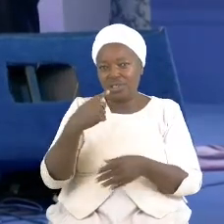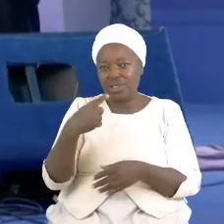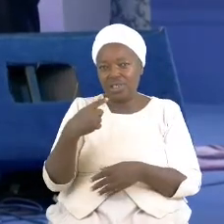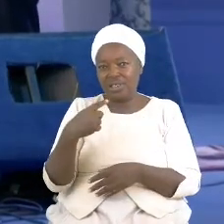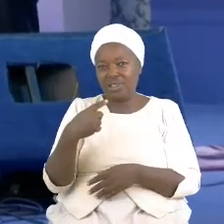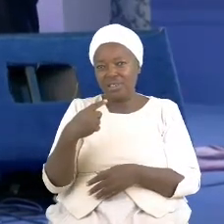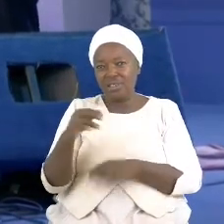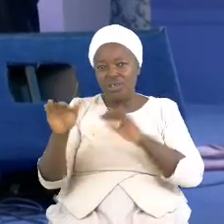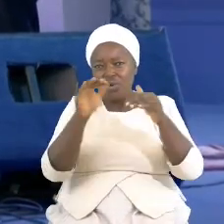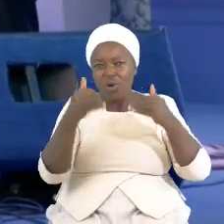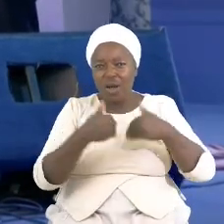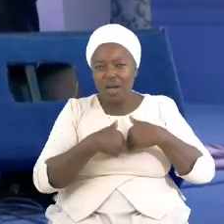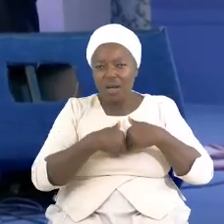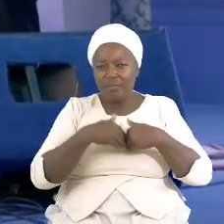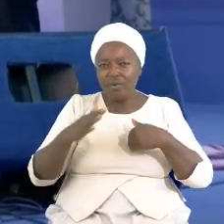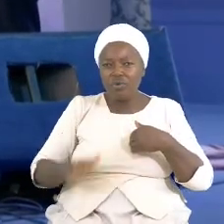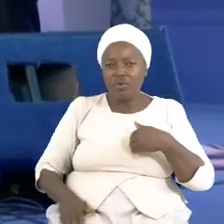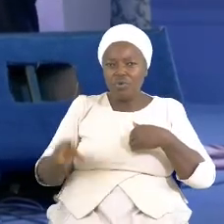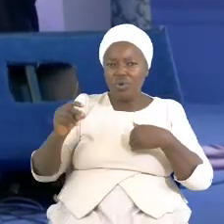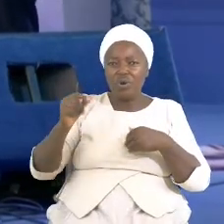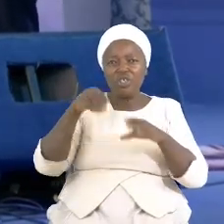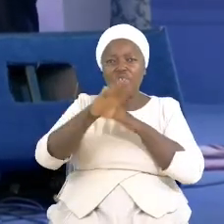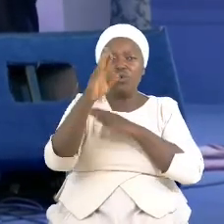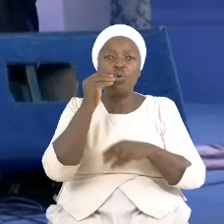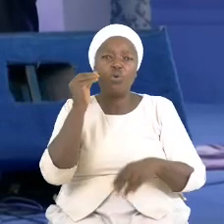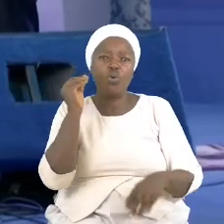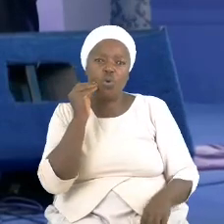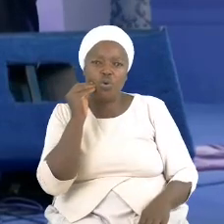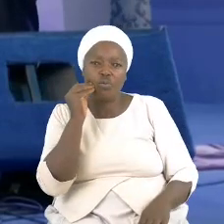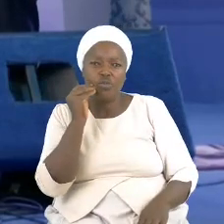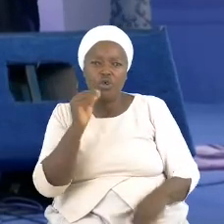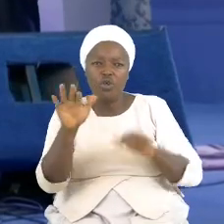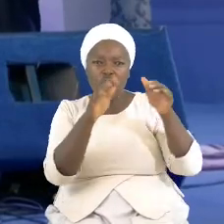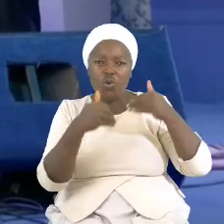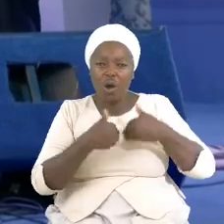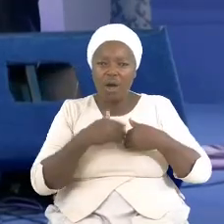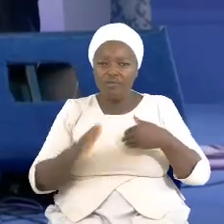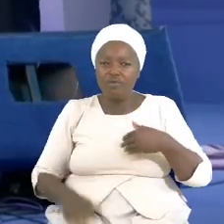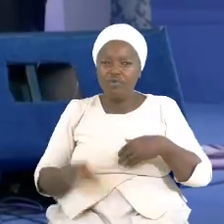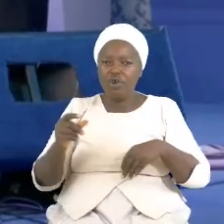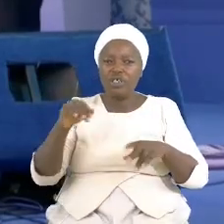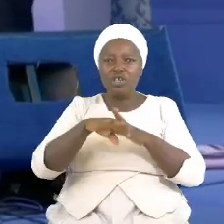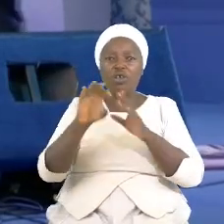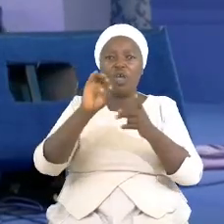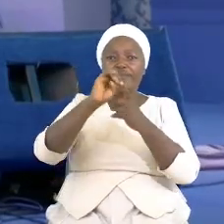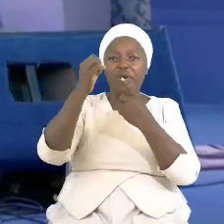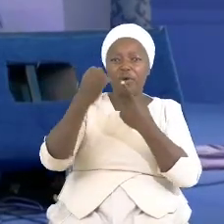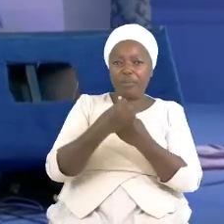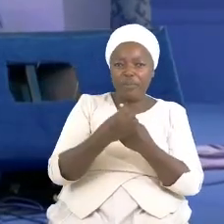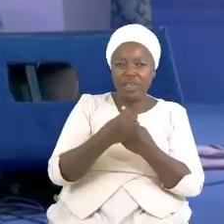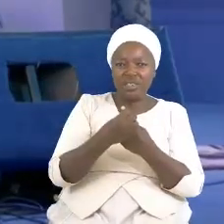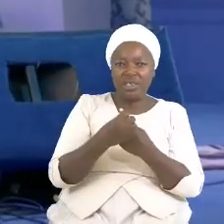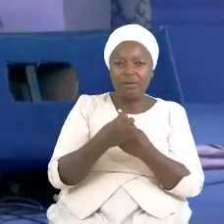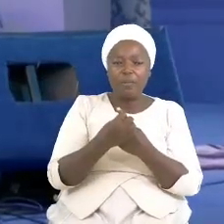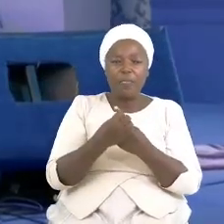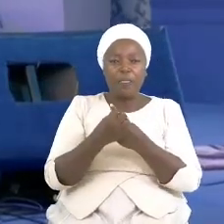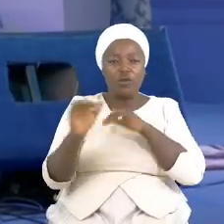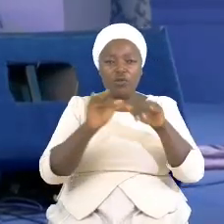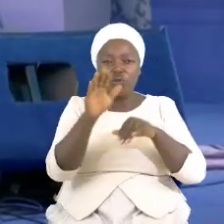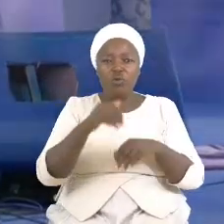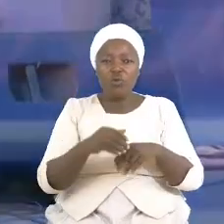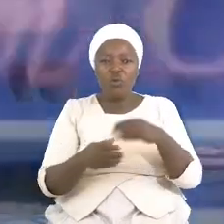have dogs in your home? Do you have dogs in your environment? Do you feed the